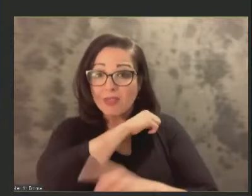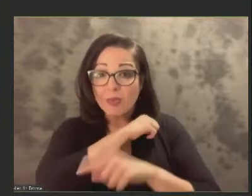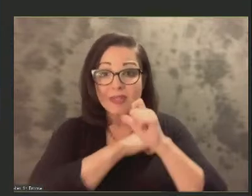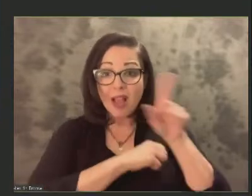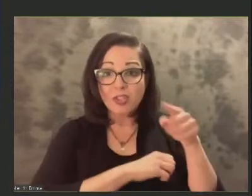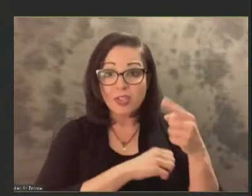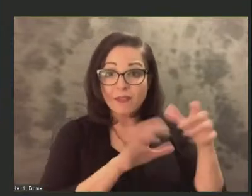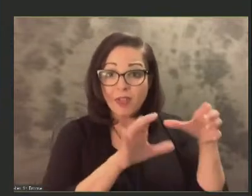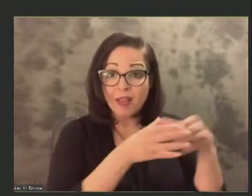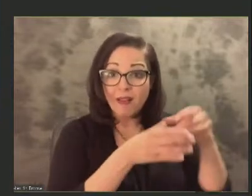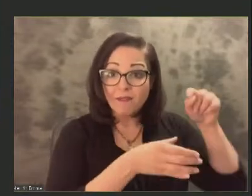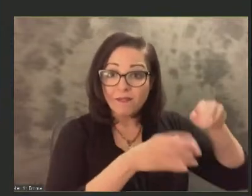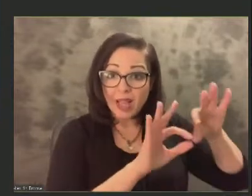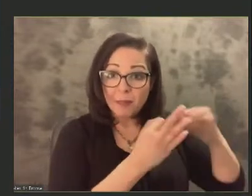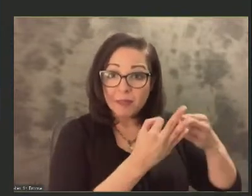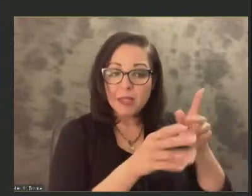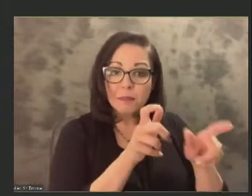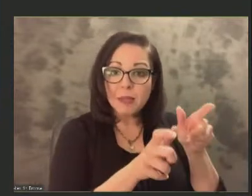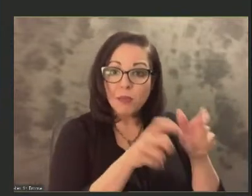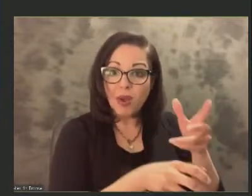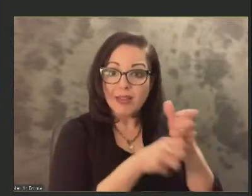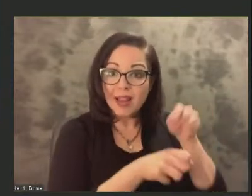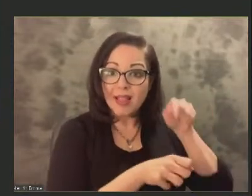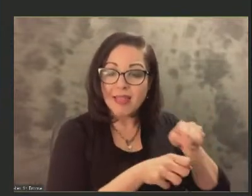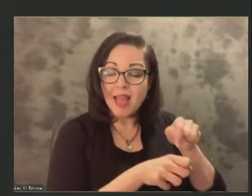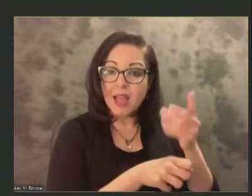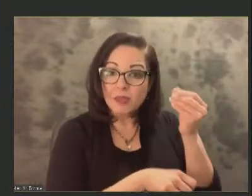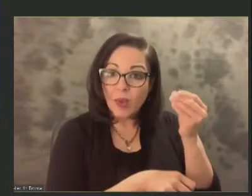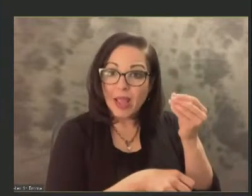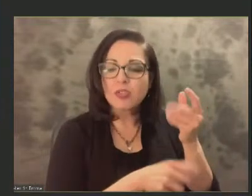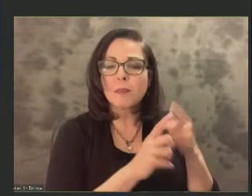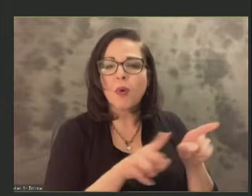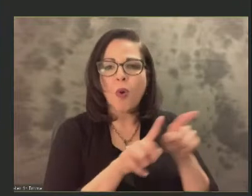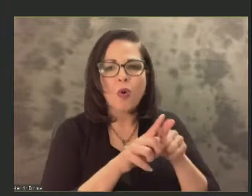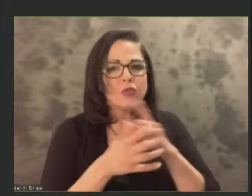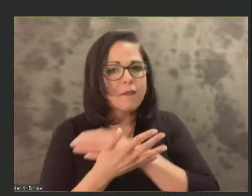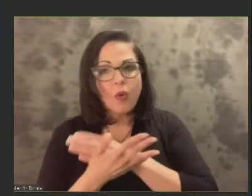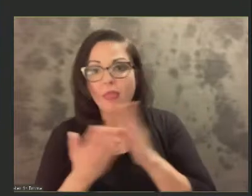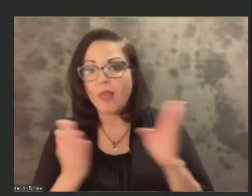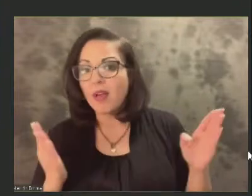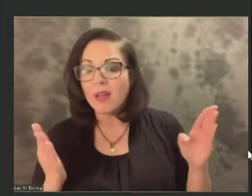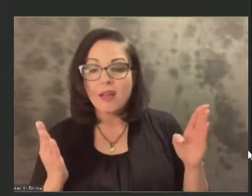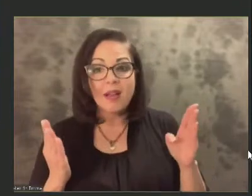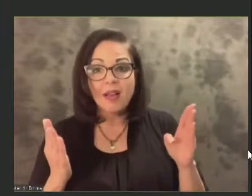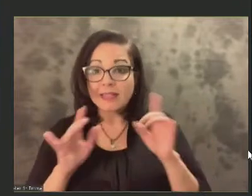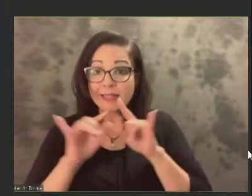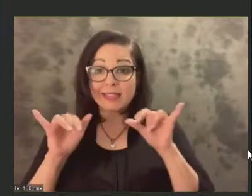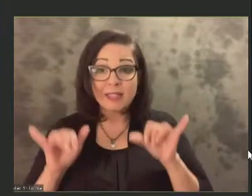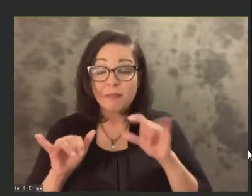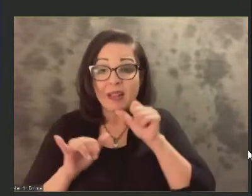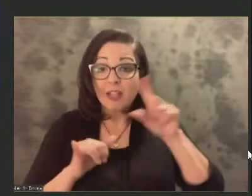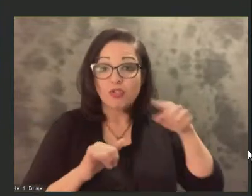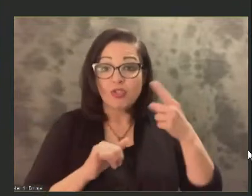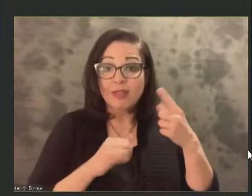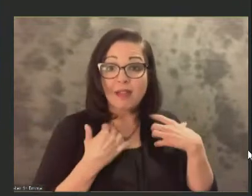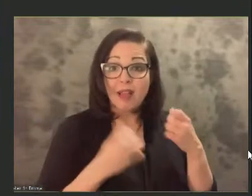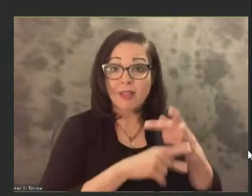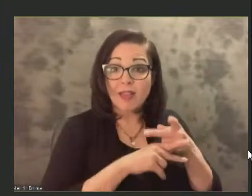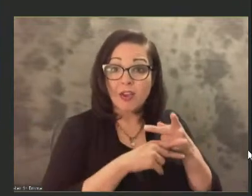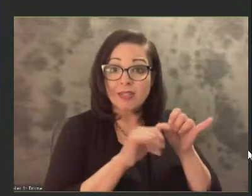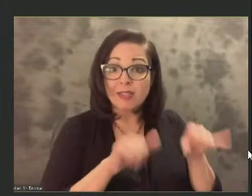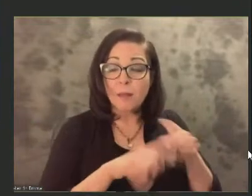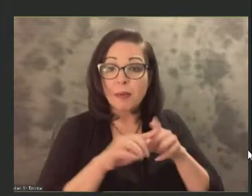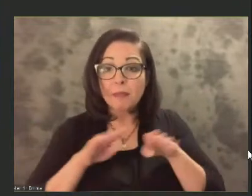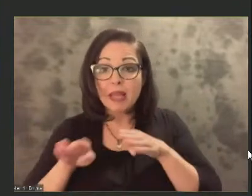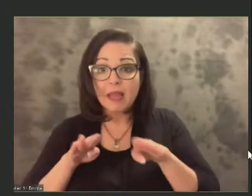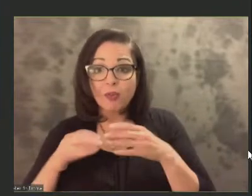that family, that person receiving that wage, but also for the entire system, not just the healthcare system, but the behavioral health